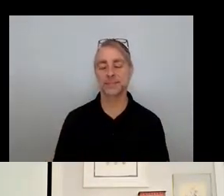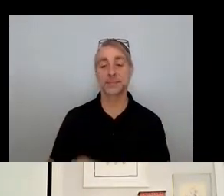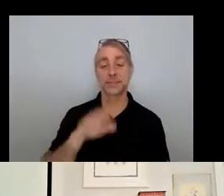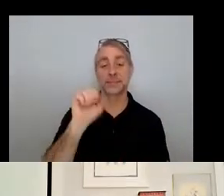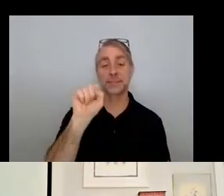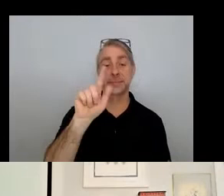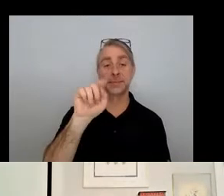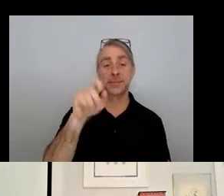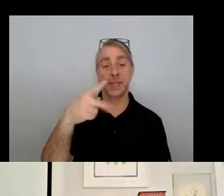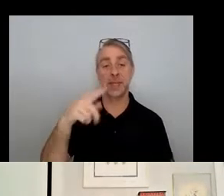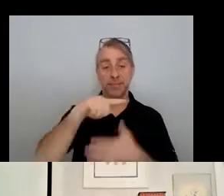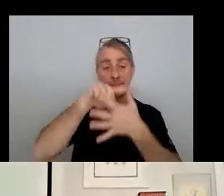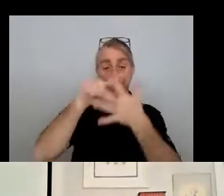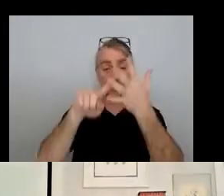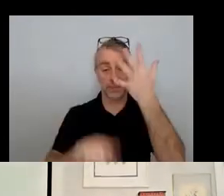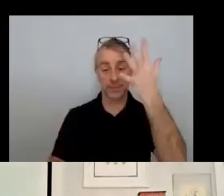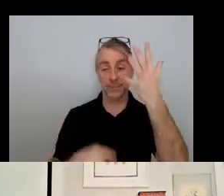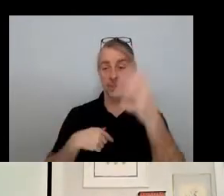from